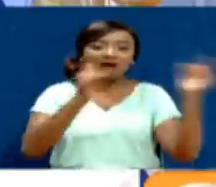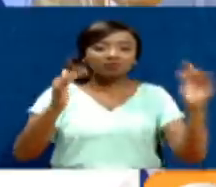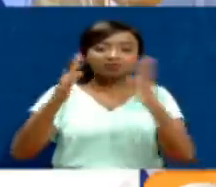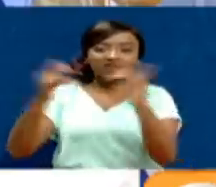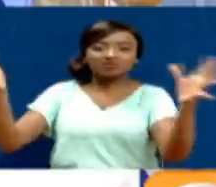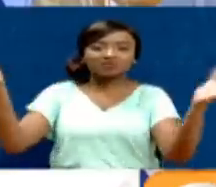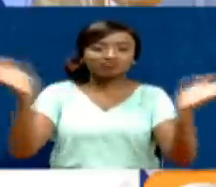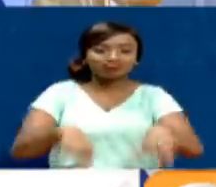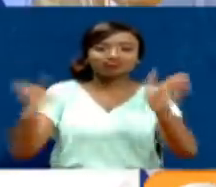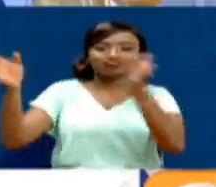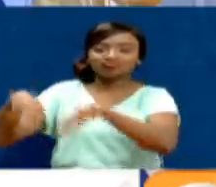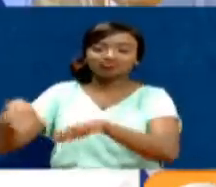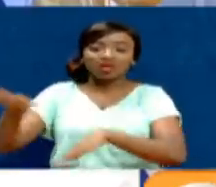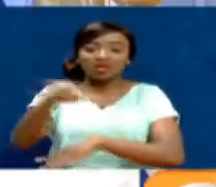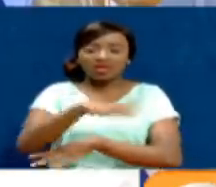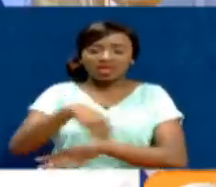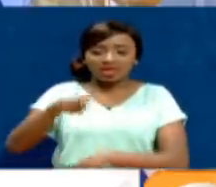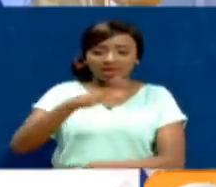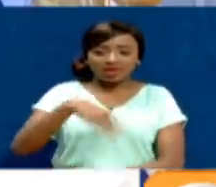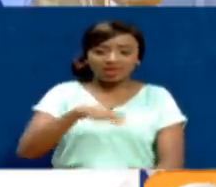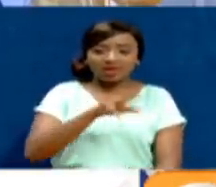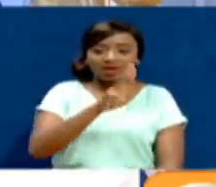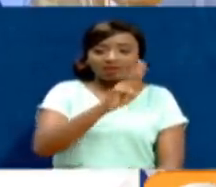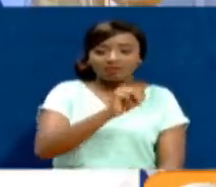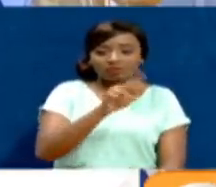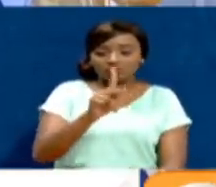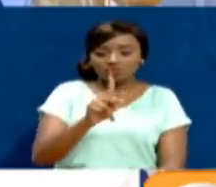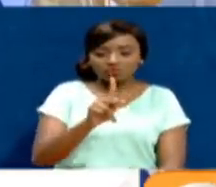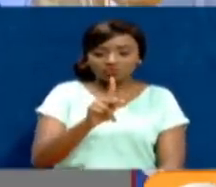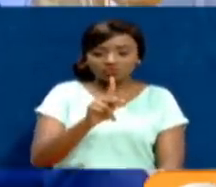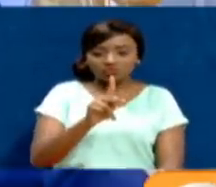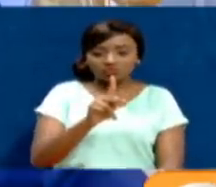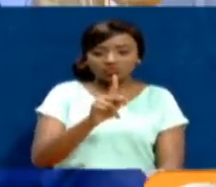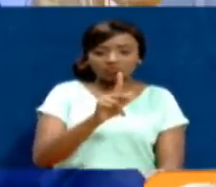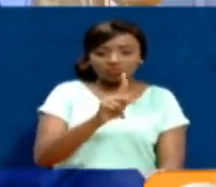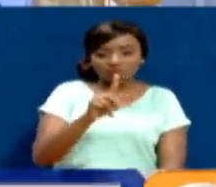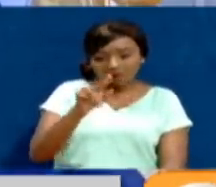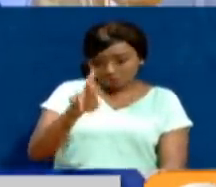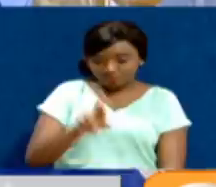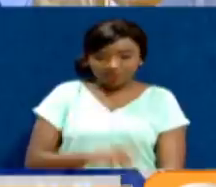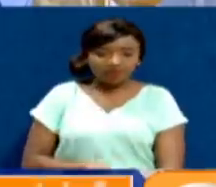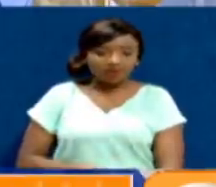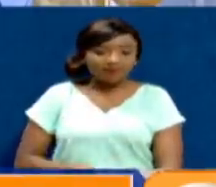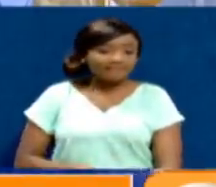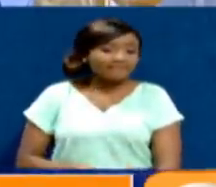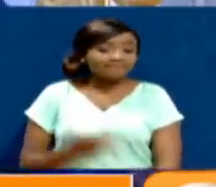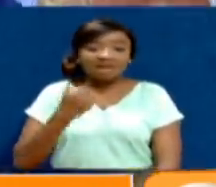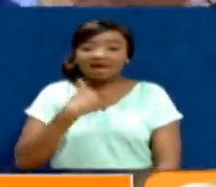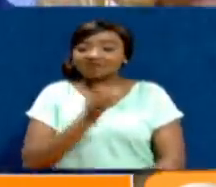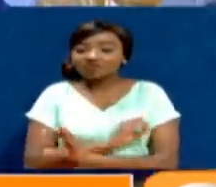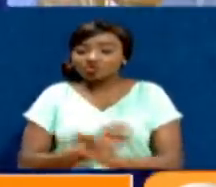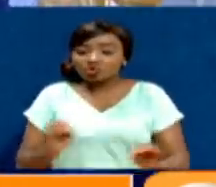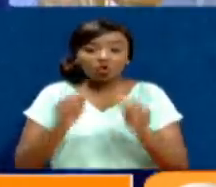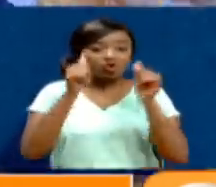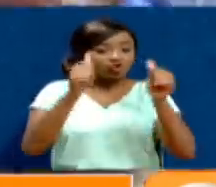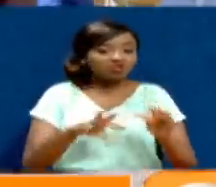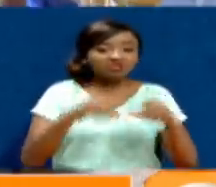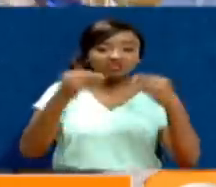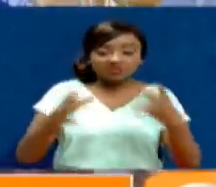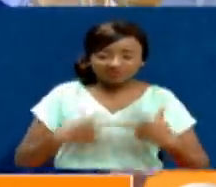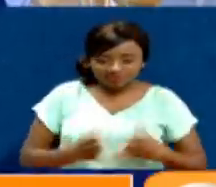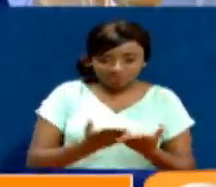in Mukuru Karuben. There are no notices which were issued to these residents of Mukuru. Nyumba